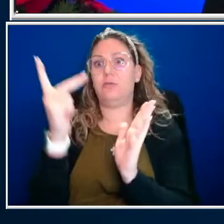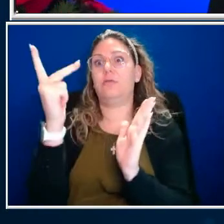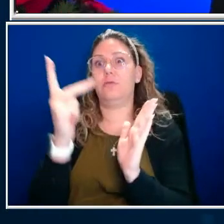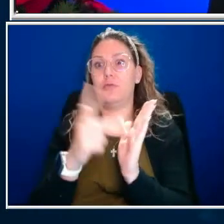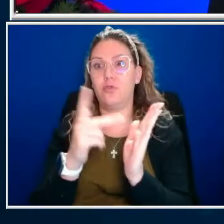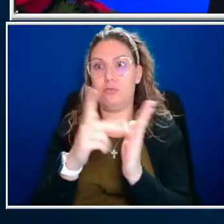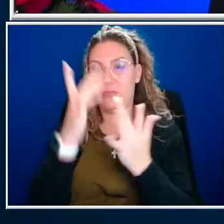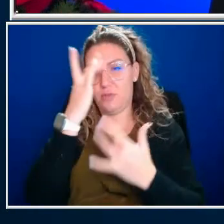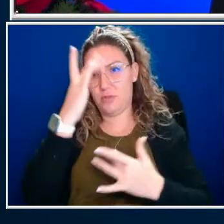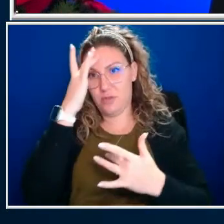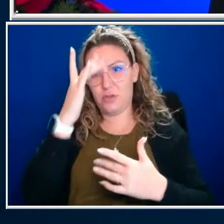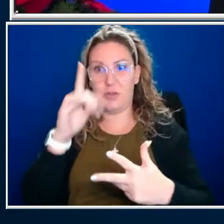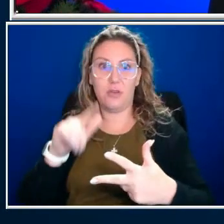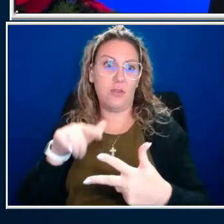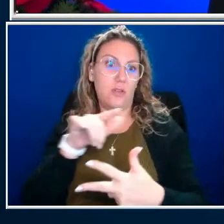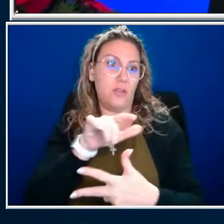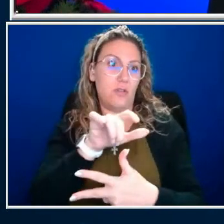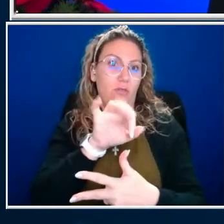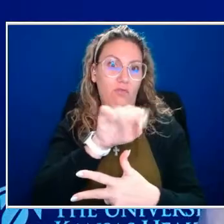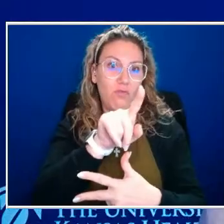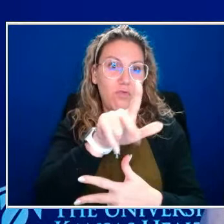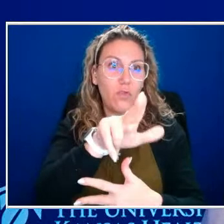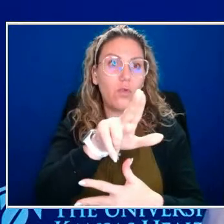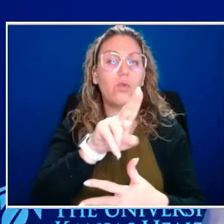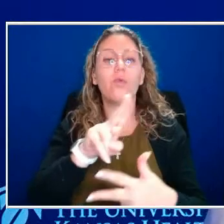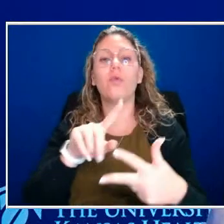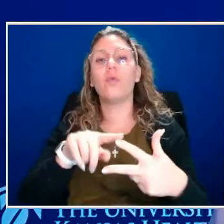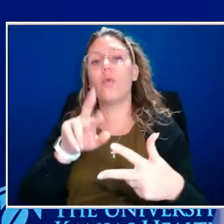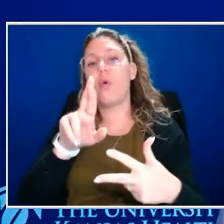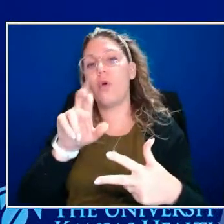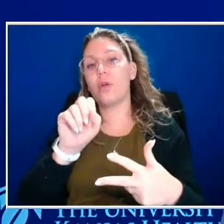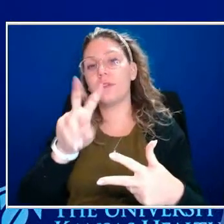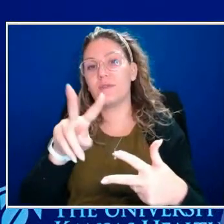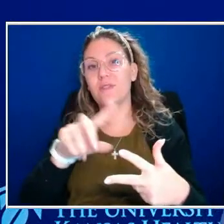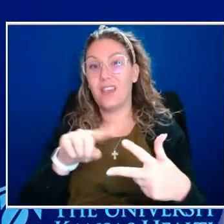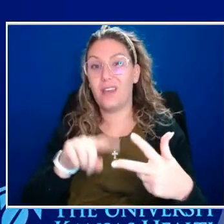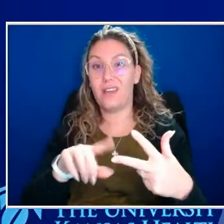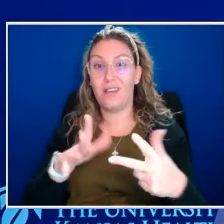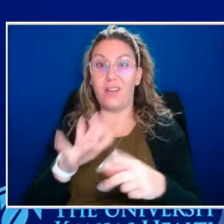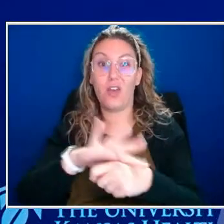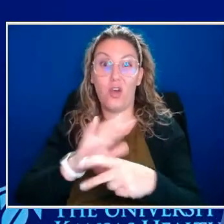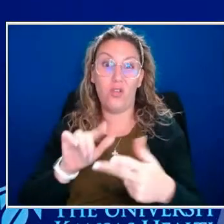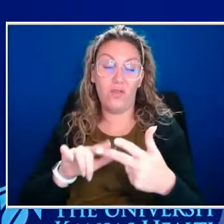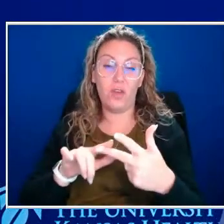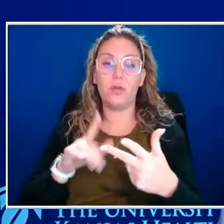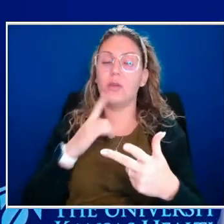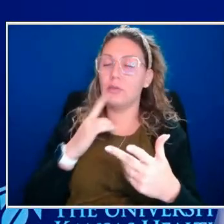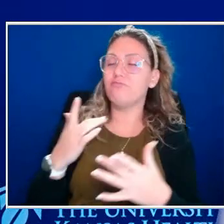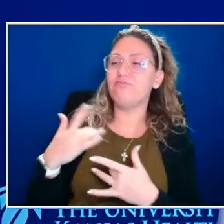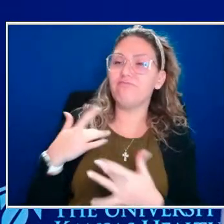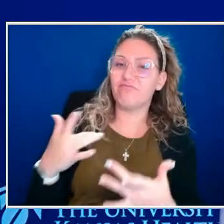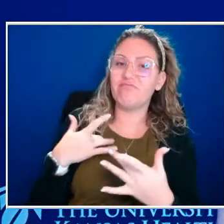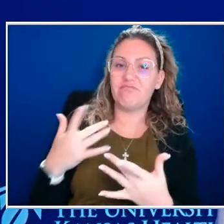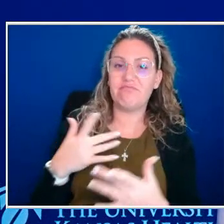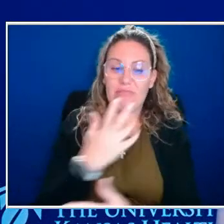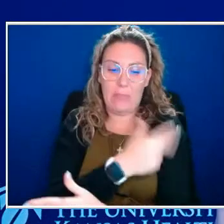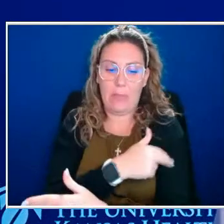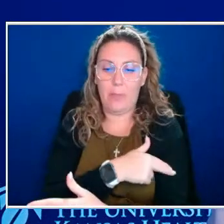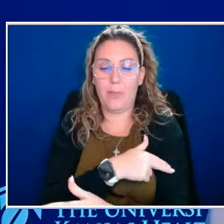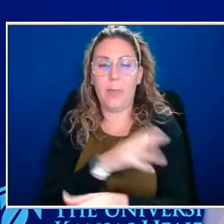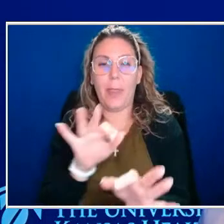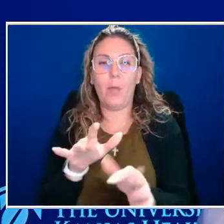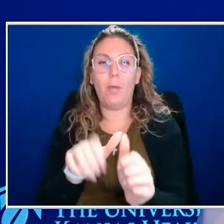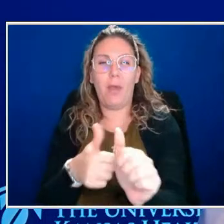and COVID? What are your thoughts? Yeah, I think it's certainly a combination. Again, you know, hospitalizations tend to lag the number of cases and